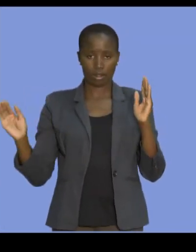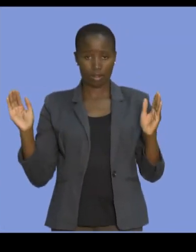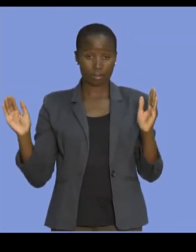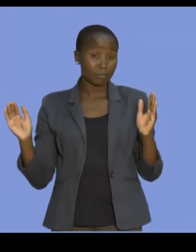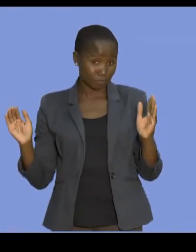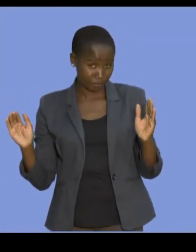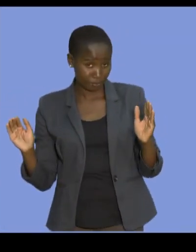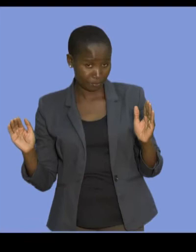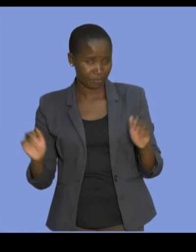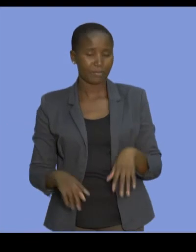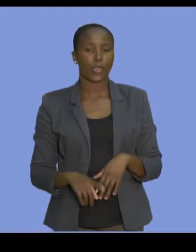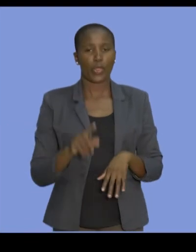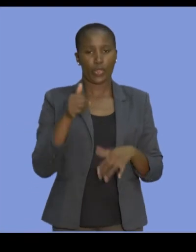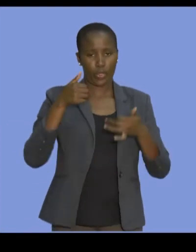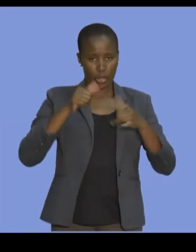Then